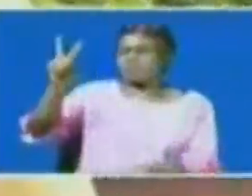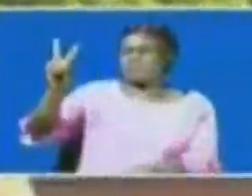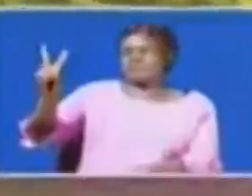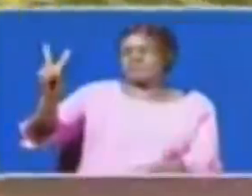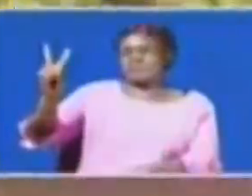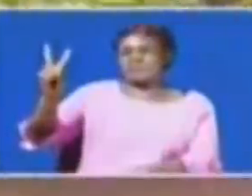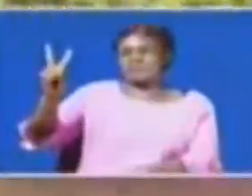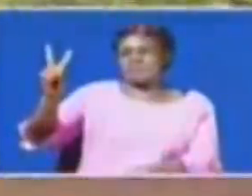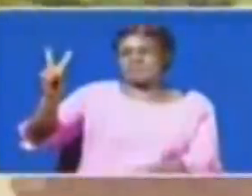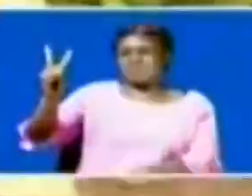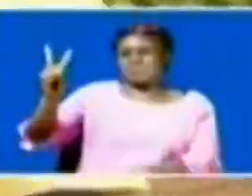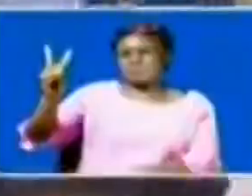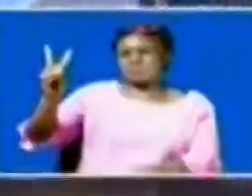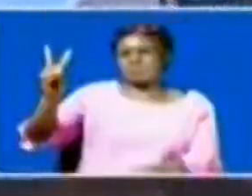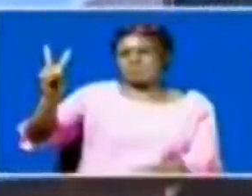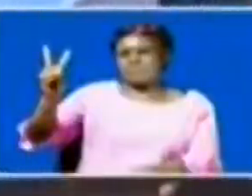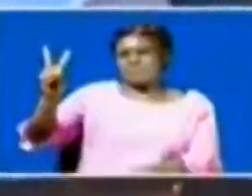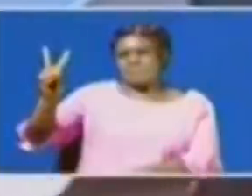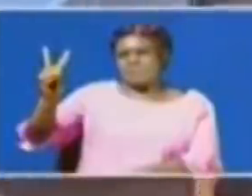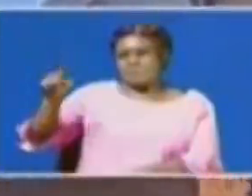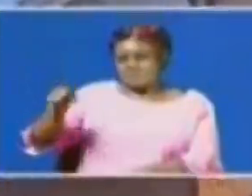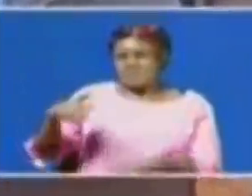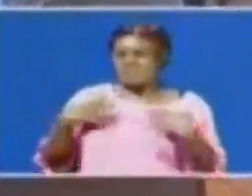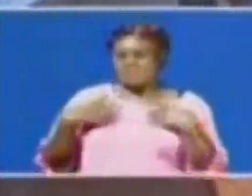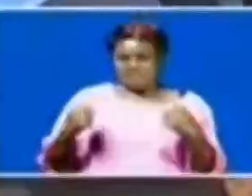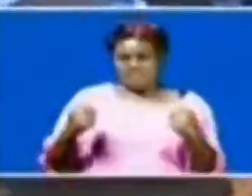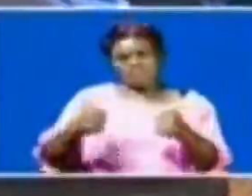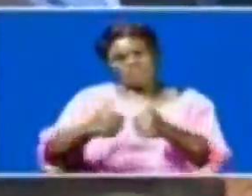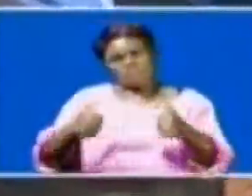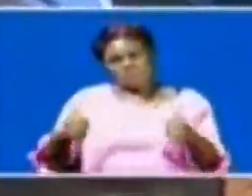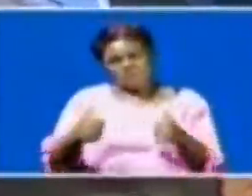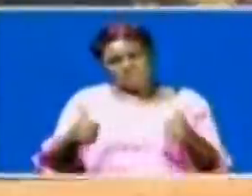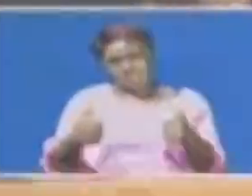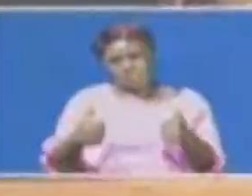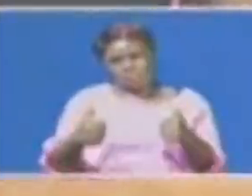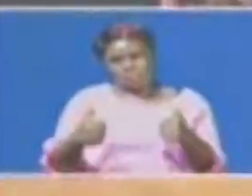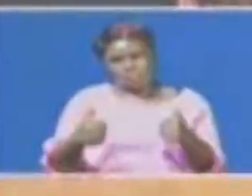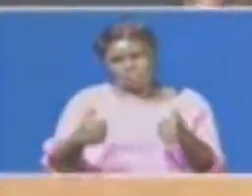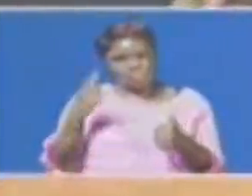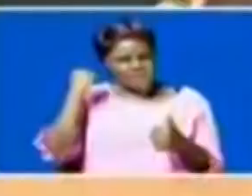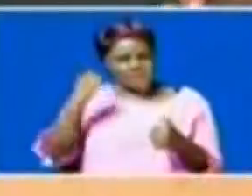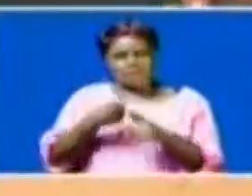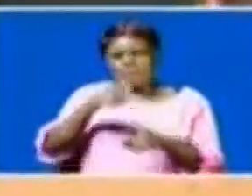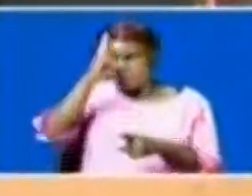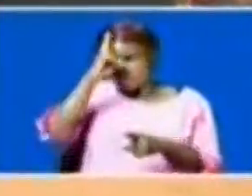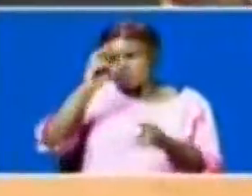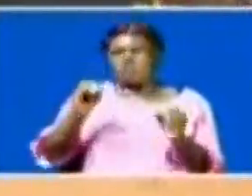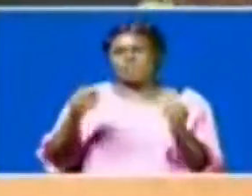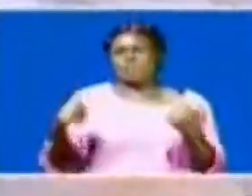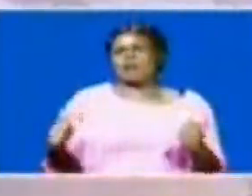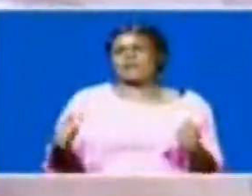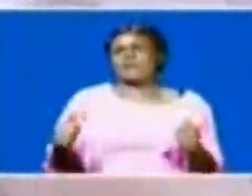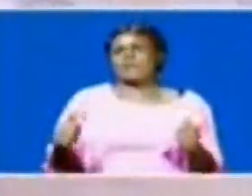So we can say that he has recuperated, and we are yet to hear from the police whether he will be recording